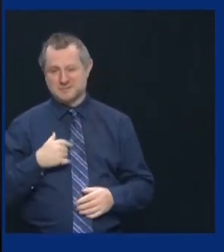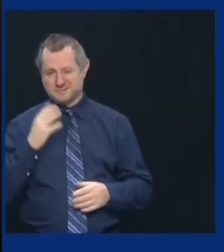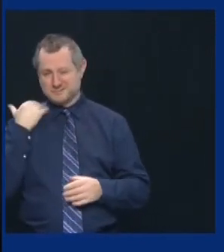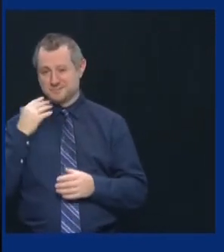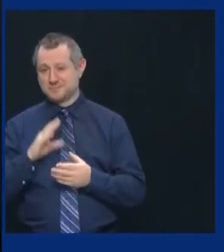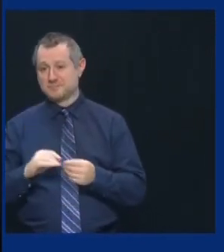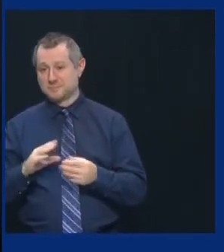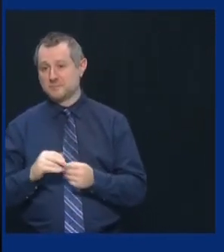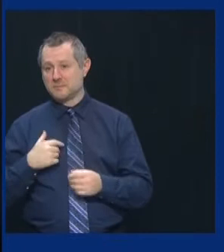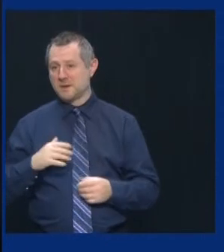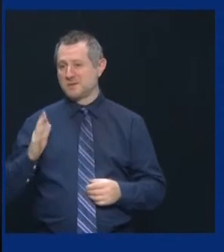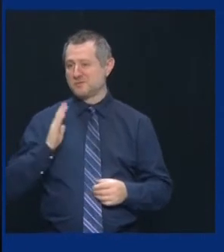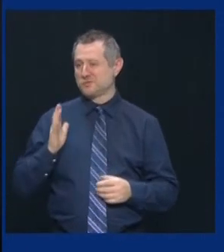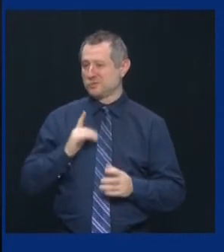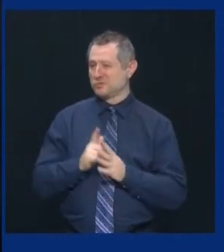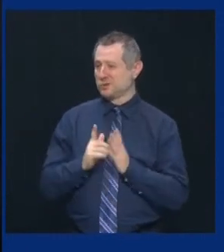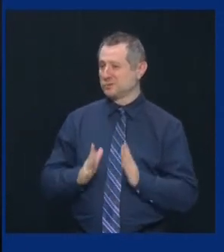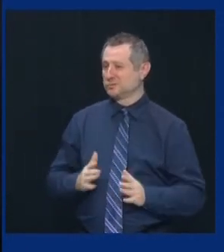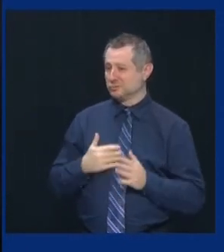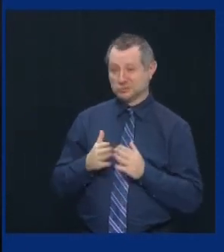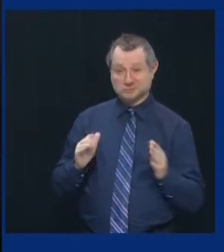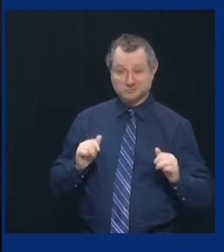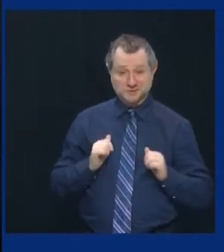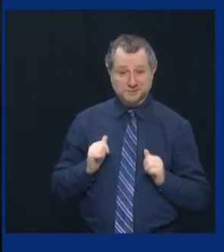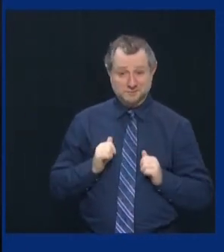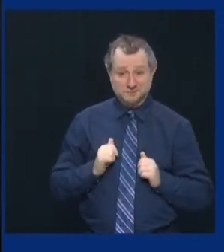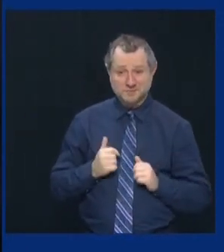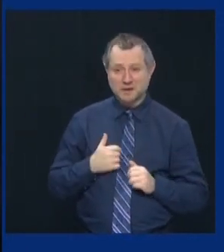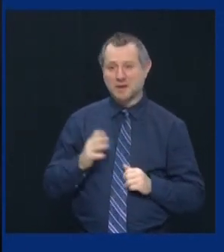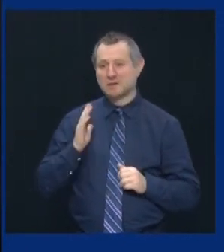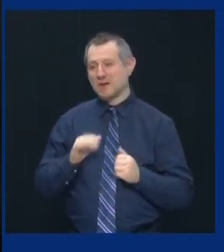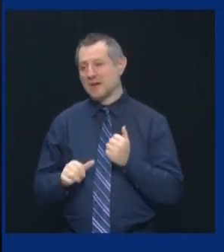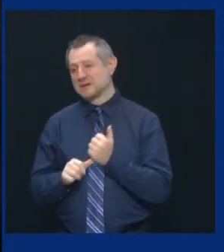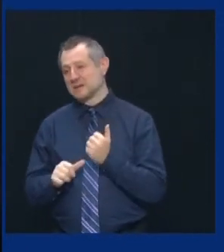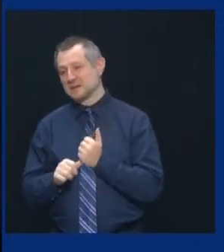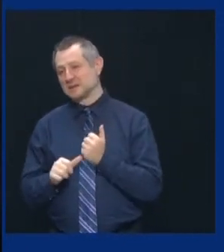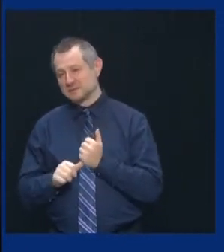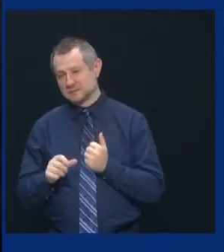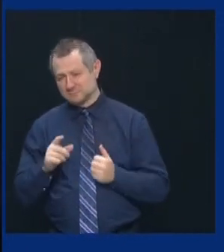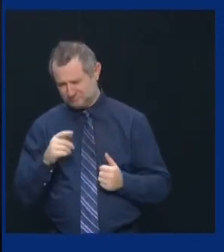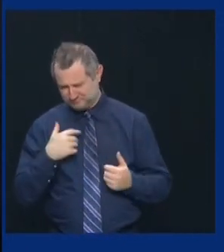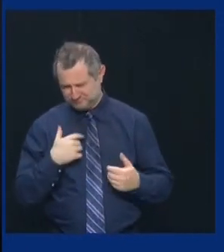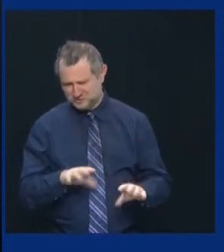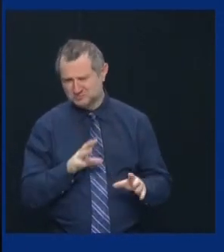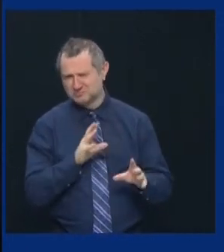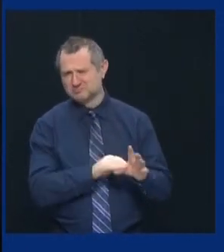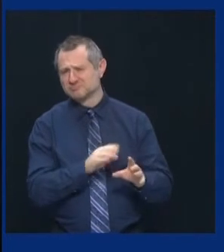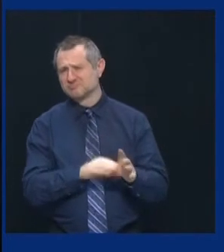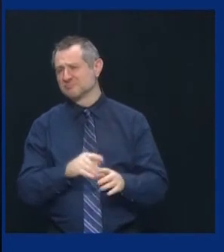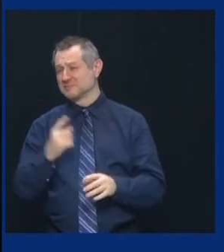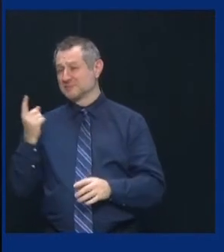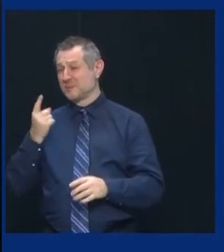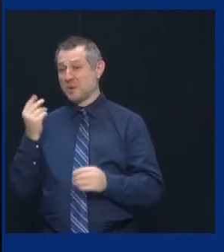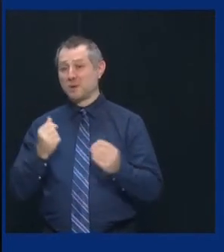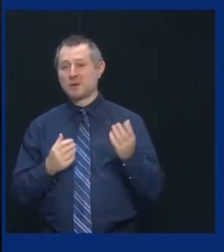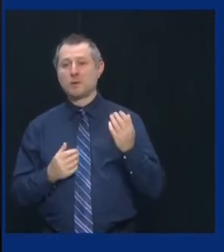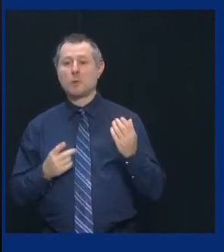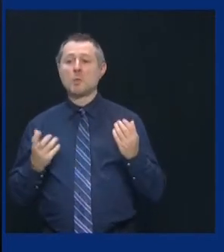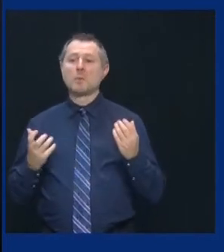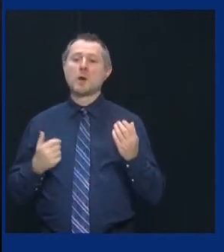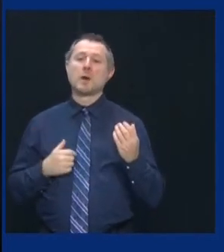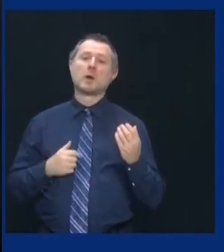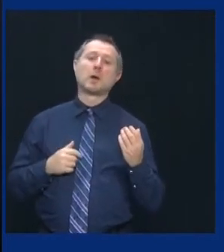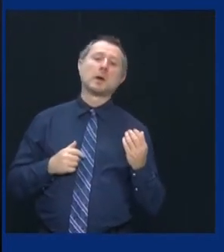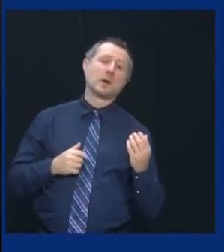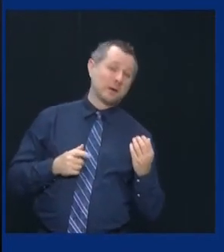Attorney General before this. I was an assistant district attorney at one time. If you have a valuable commodity, and